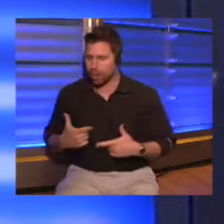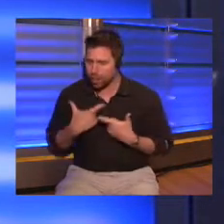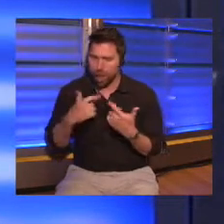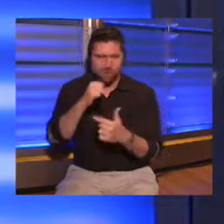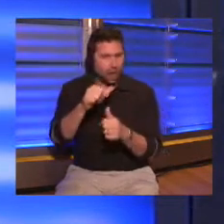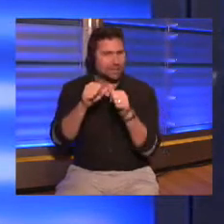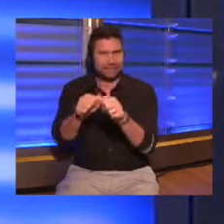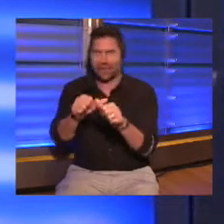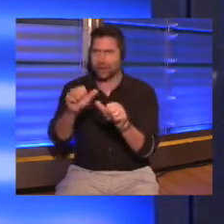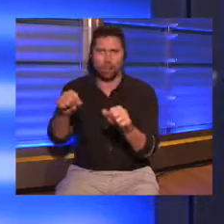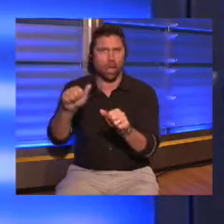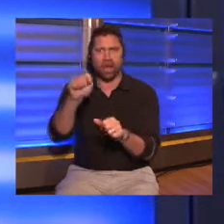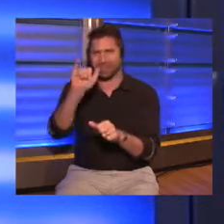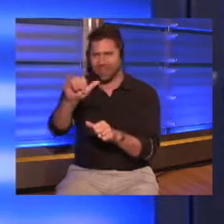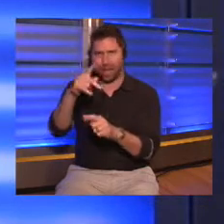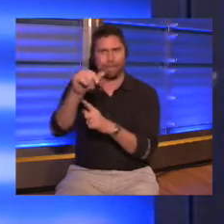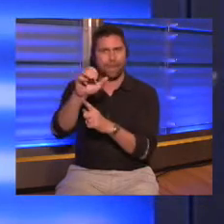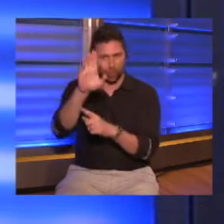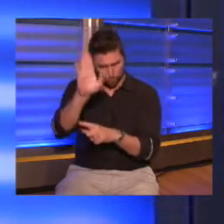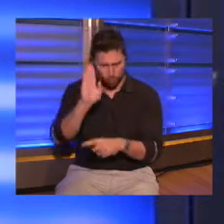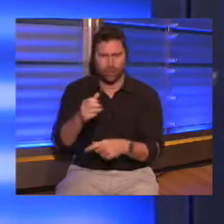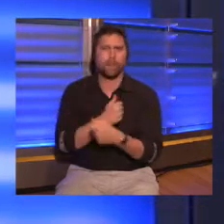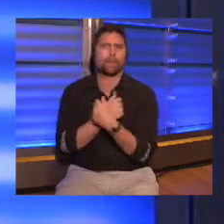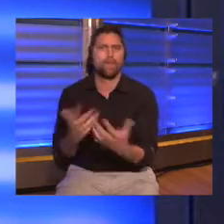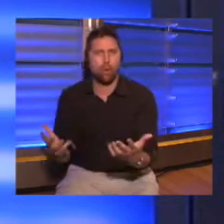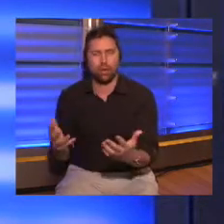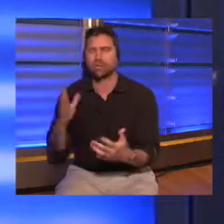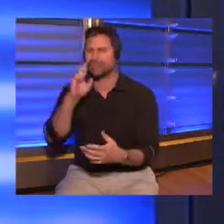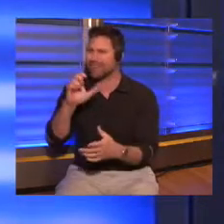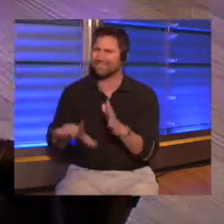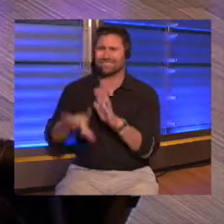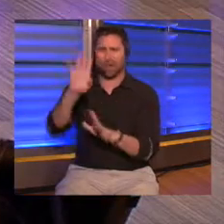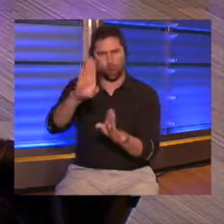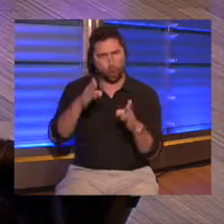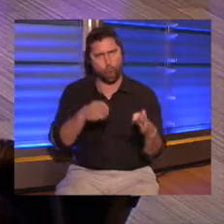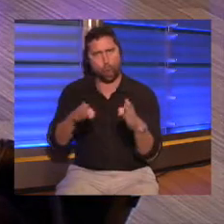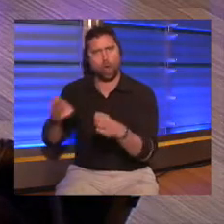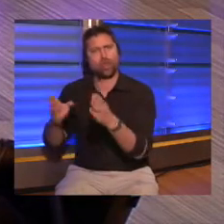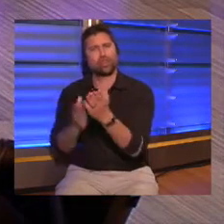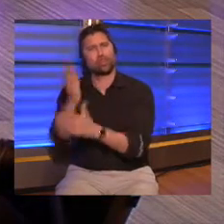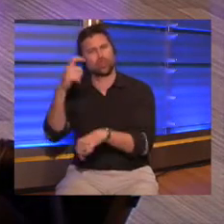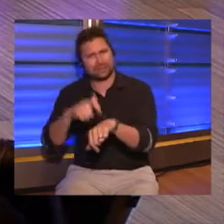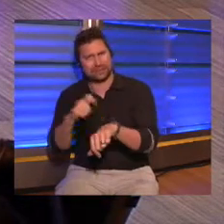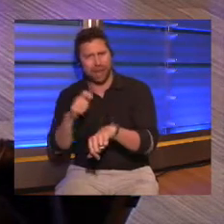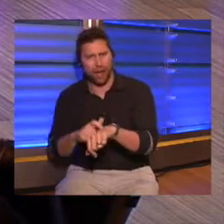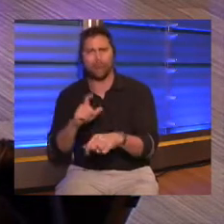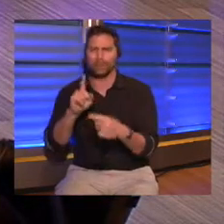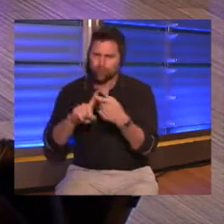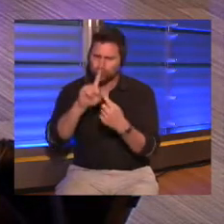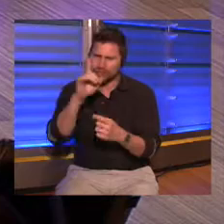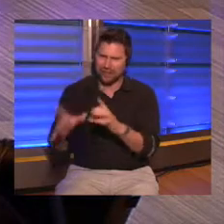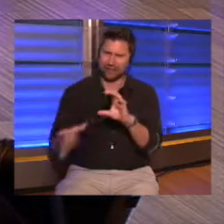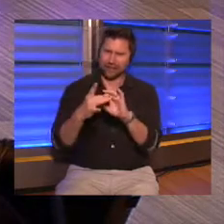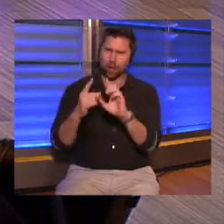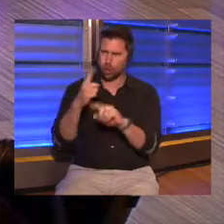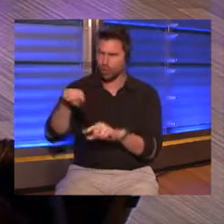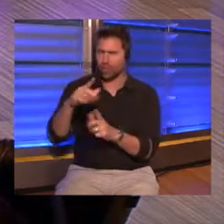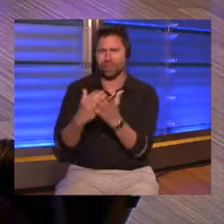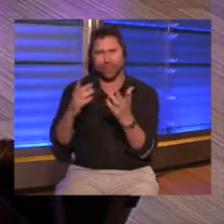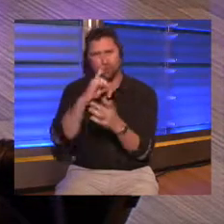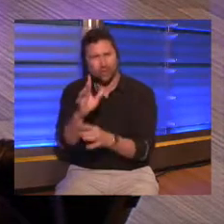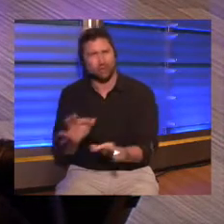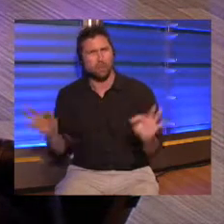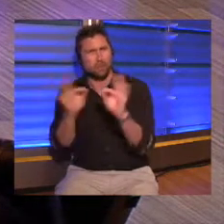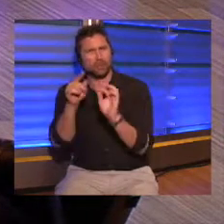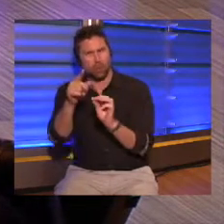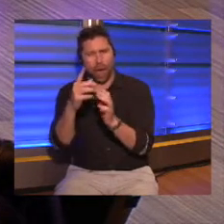sustainable at that pace, and you'll burn out. So you got to find your ways over time to connect to the things that matter to you